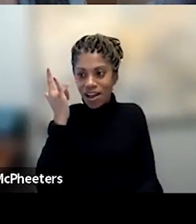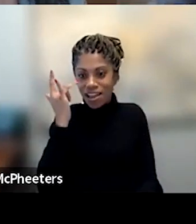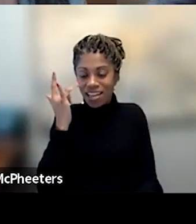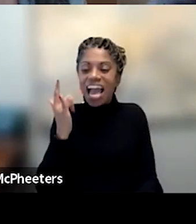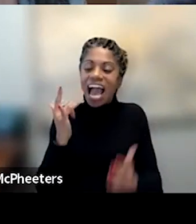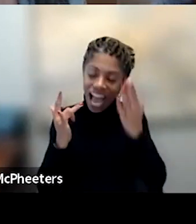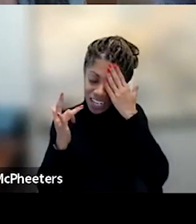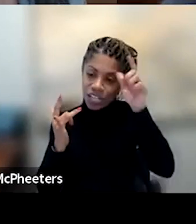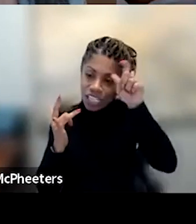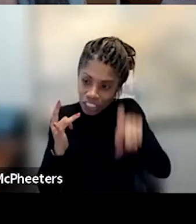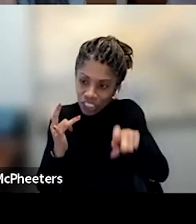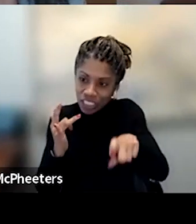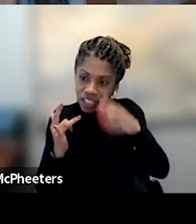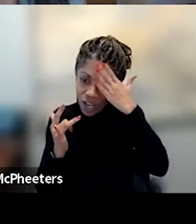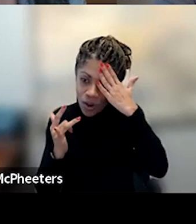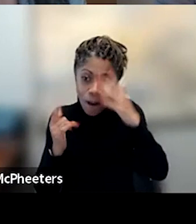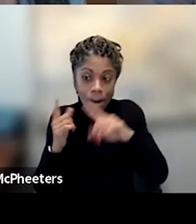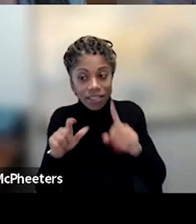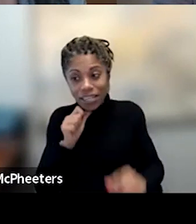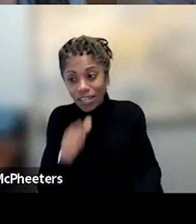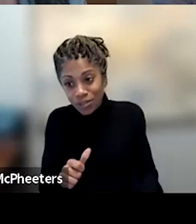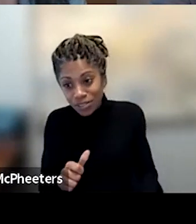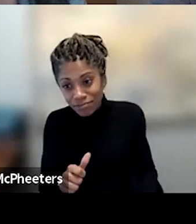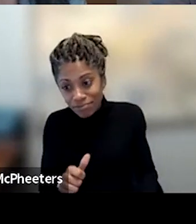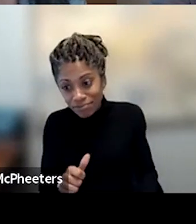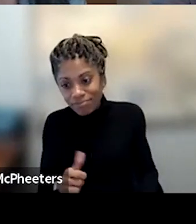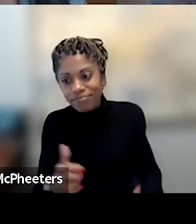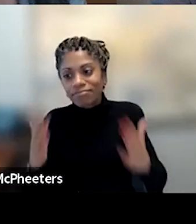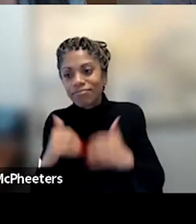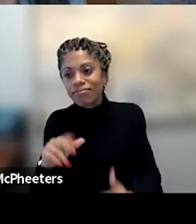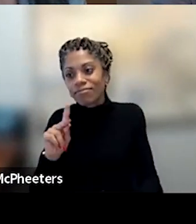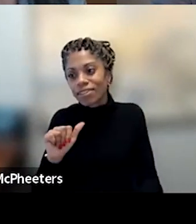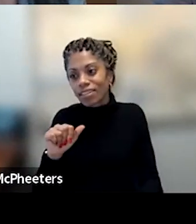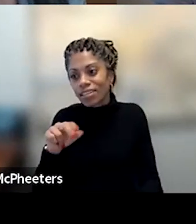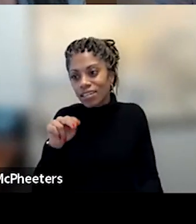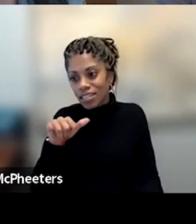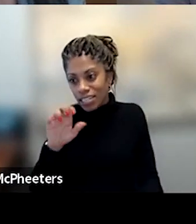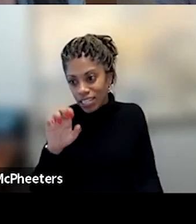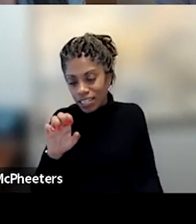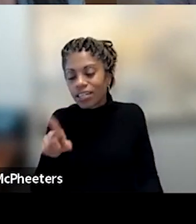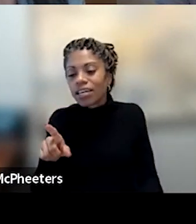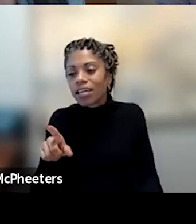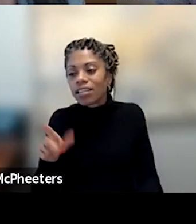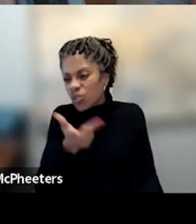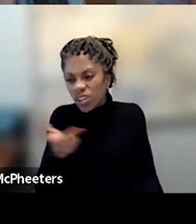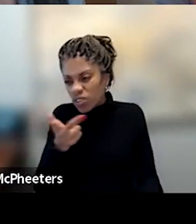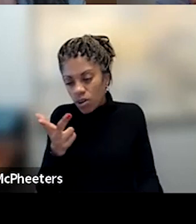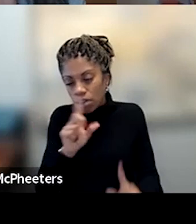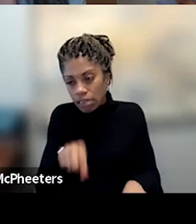do. Tanya and Kaniqua, feel free to jump in on this next question. But Tanya and Bryan, I want to come back to you all because